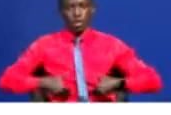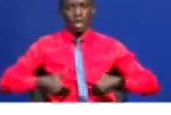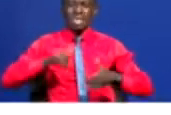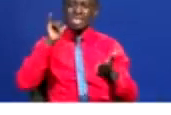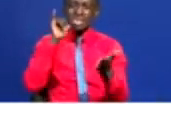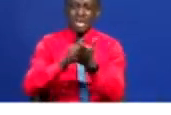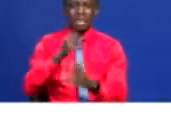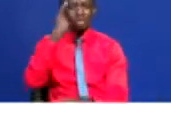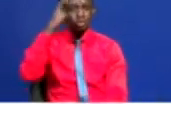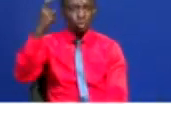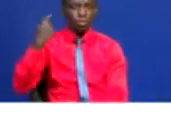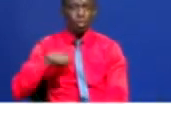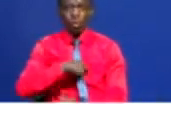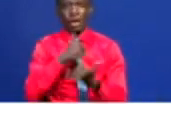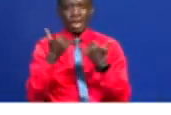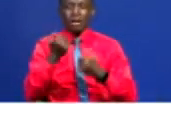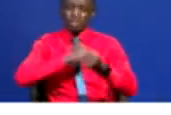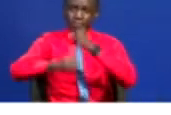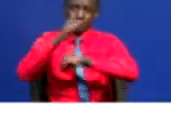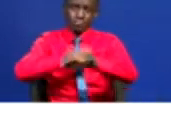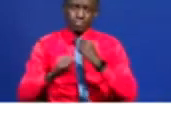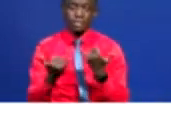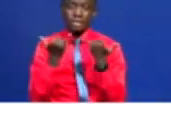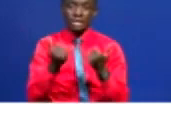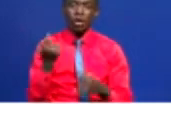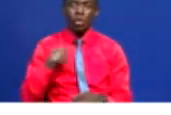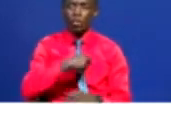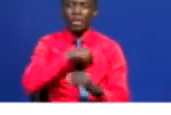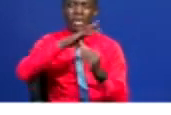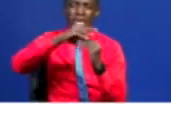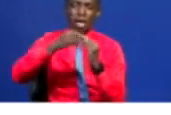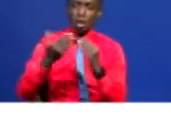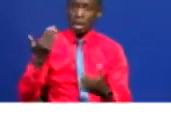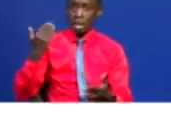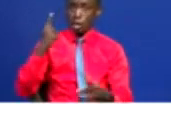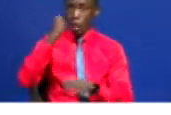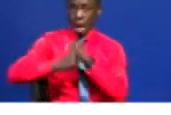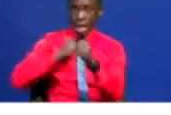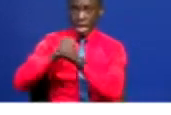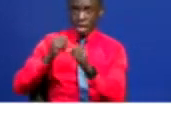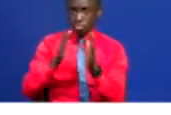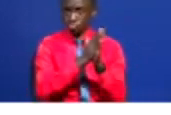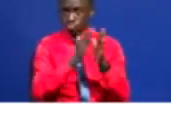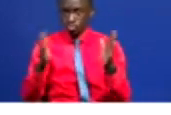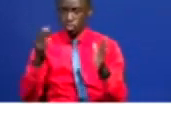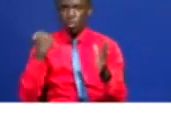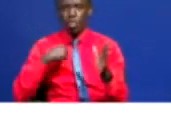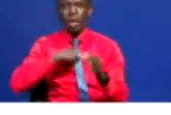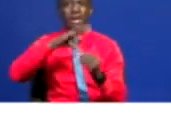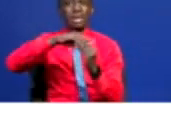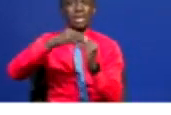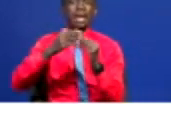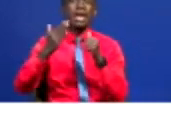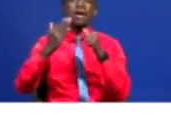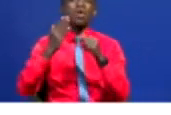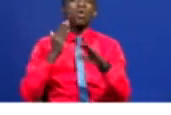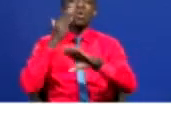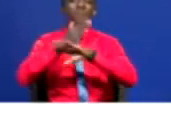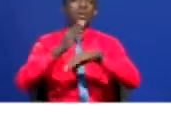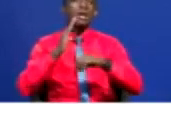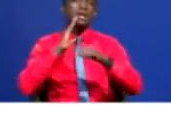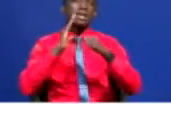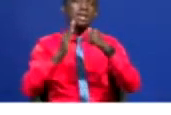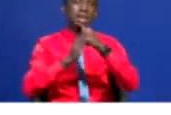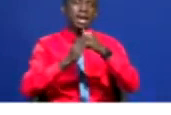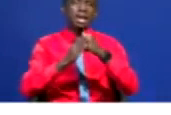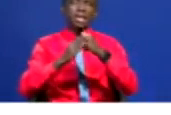are pursuing with zeal. As we speak, we have managed to create over the last 1 year a total of 109,000 digital jobs for our